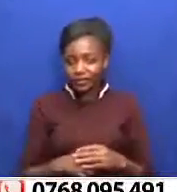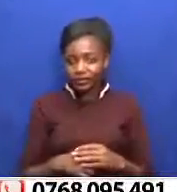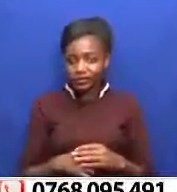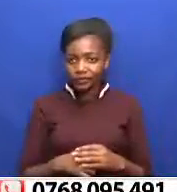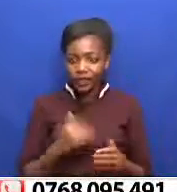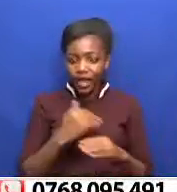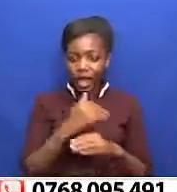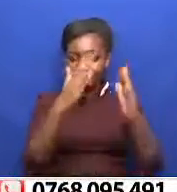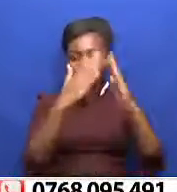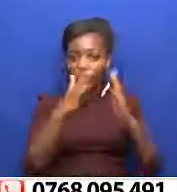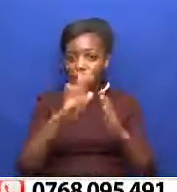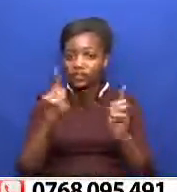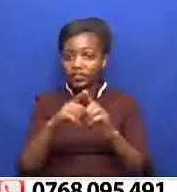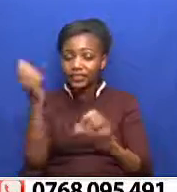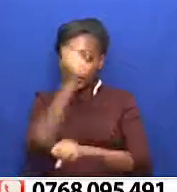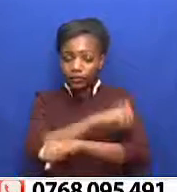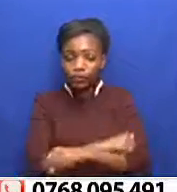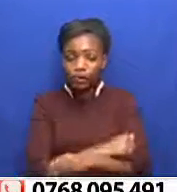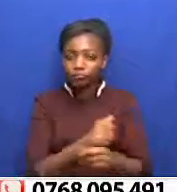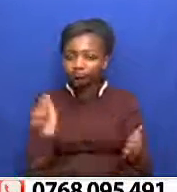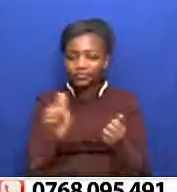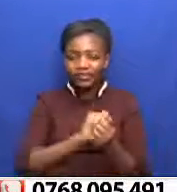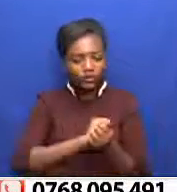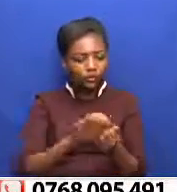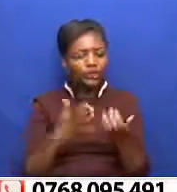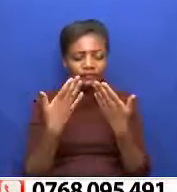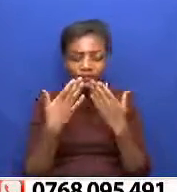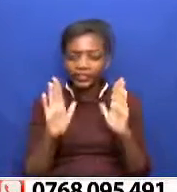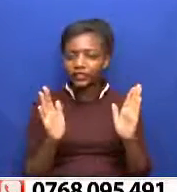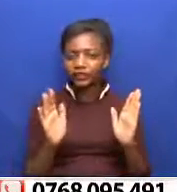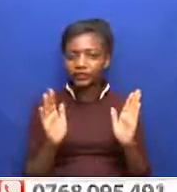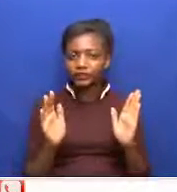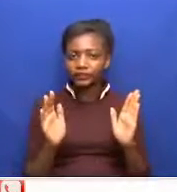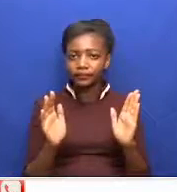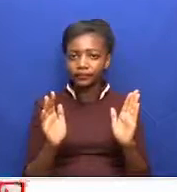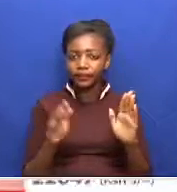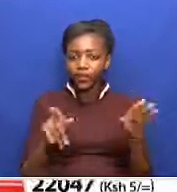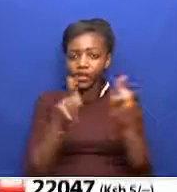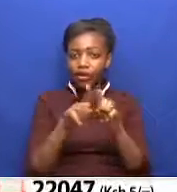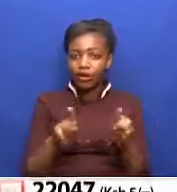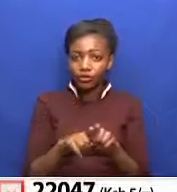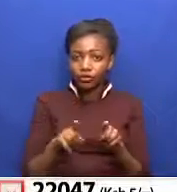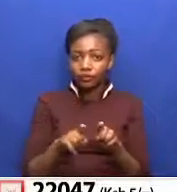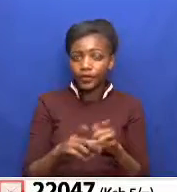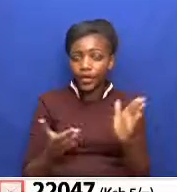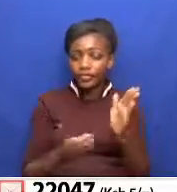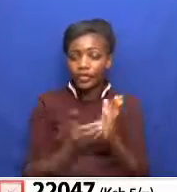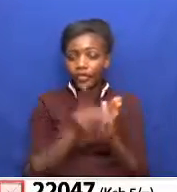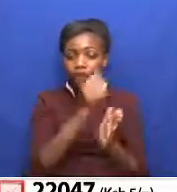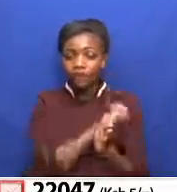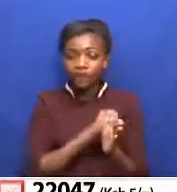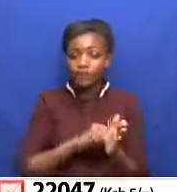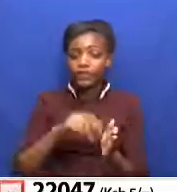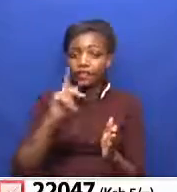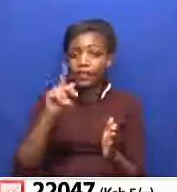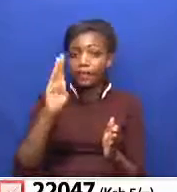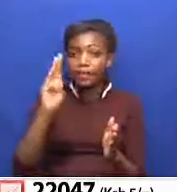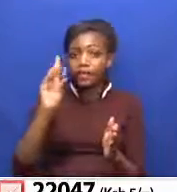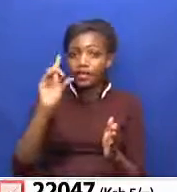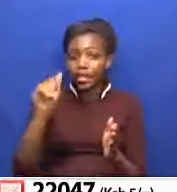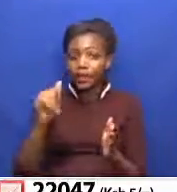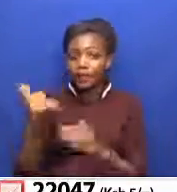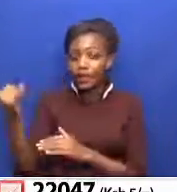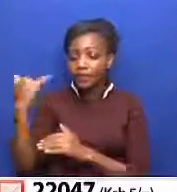their houses and schools submerged in the water. The Kerio Valley Development Authority, KVDA, which